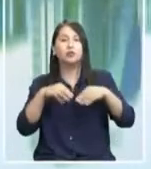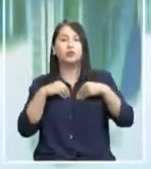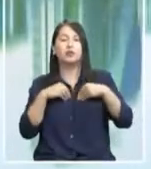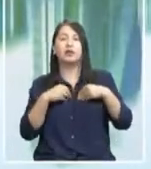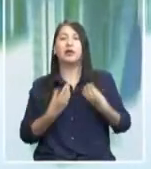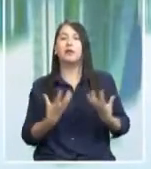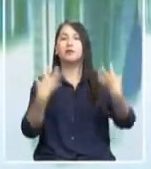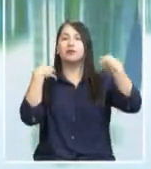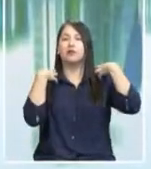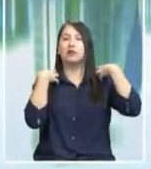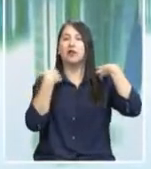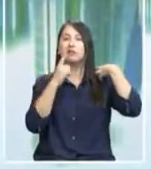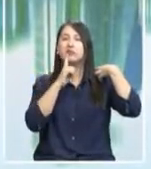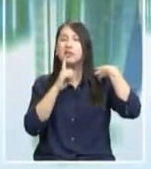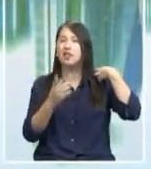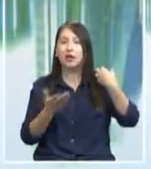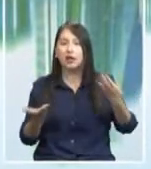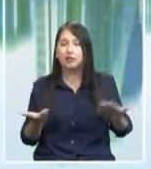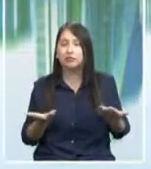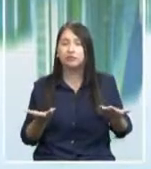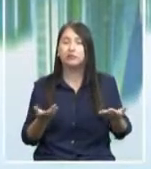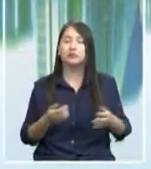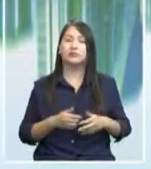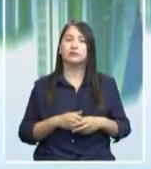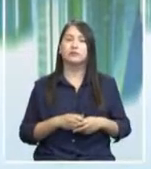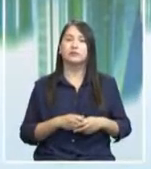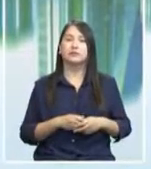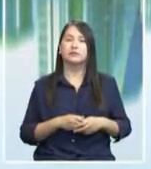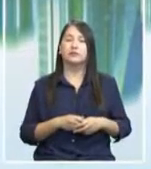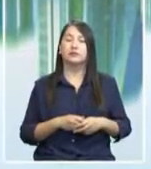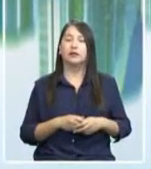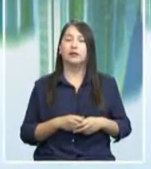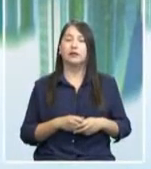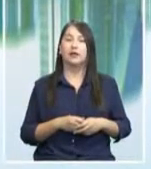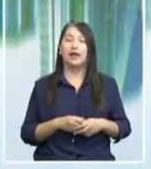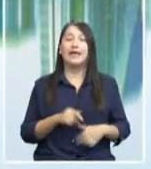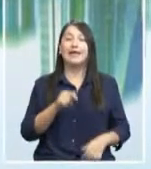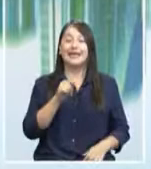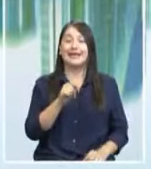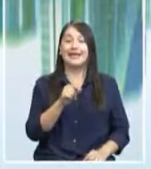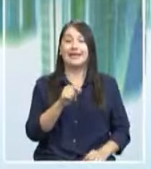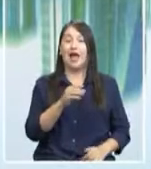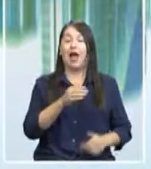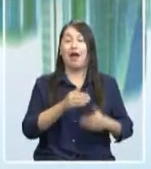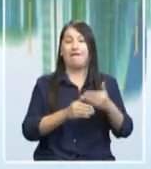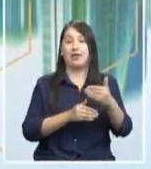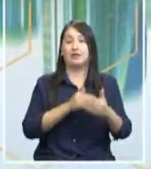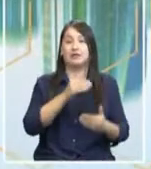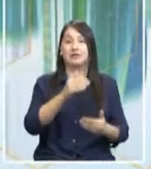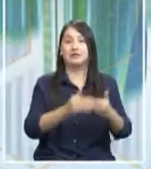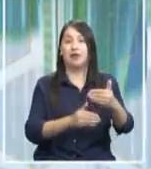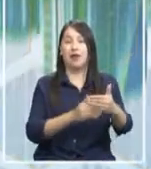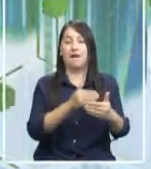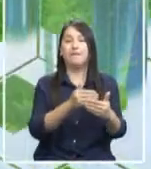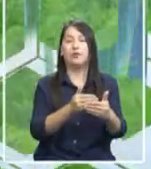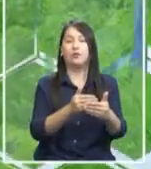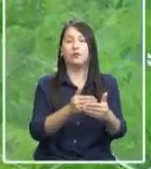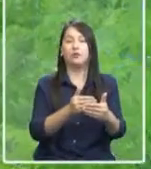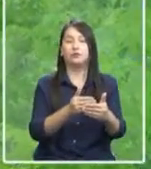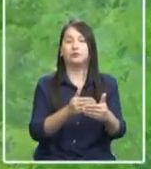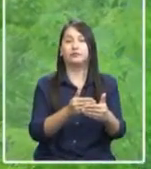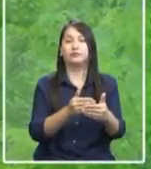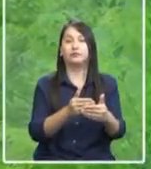therefore, moving onward, what I have been advocating for is not just the